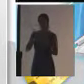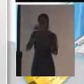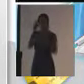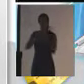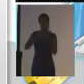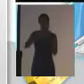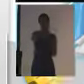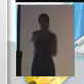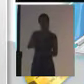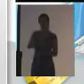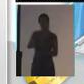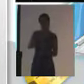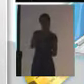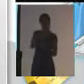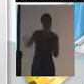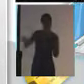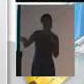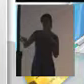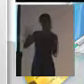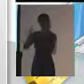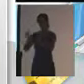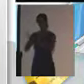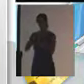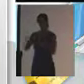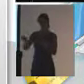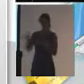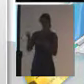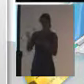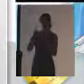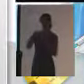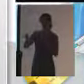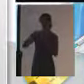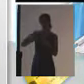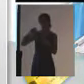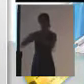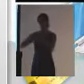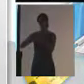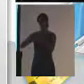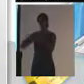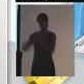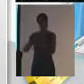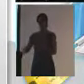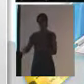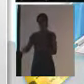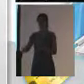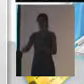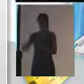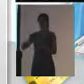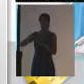And after doing all this and measuring the individual, we send information to the robot so that it did all of this,